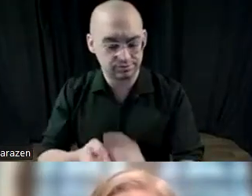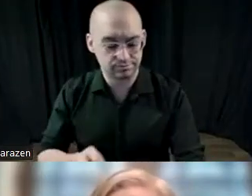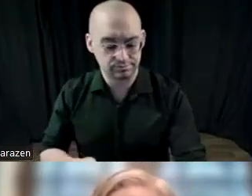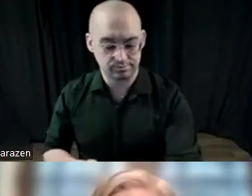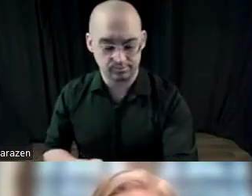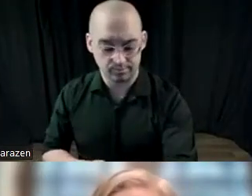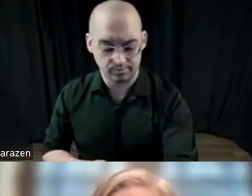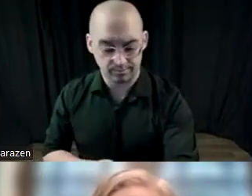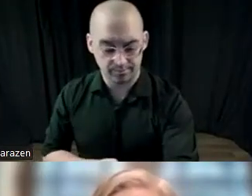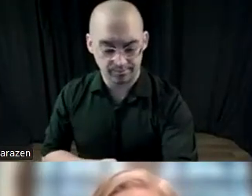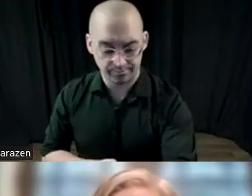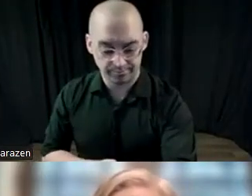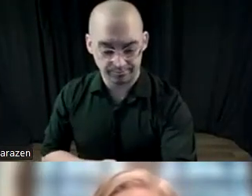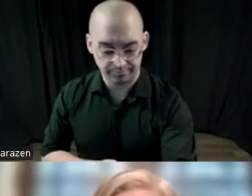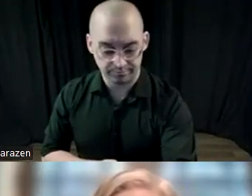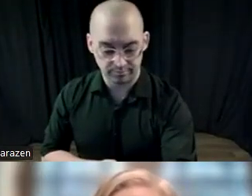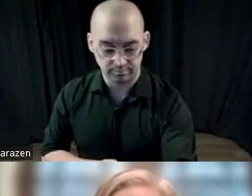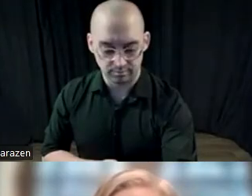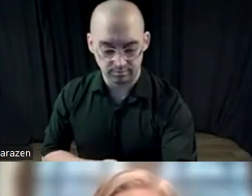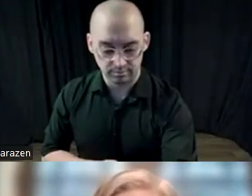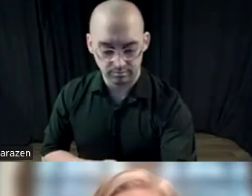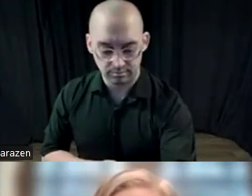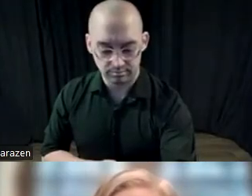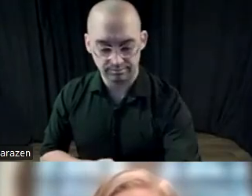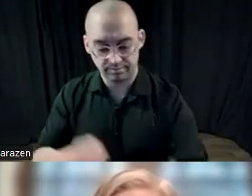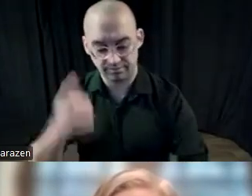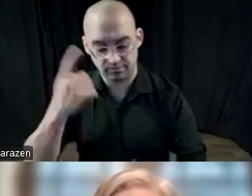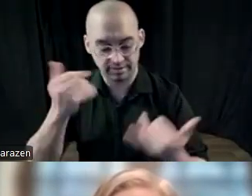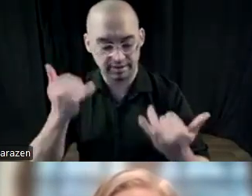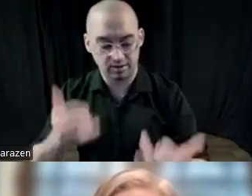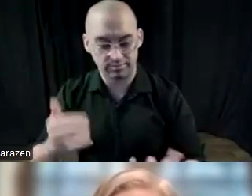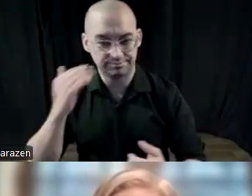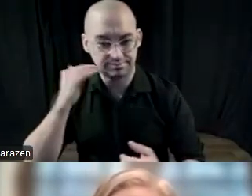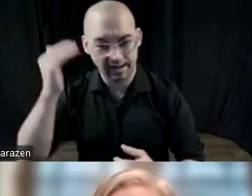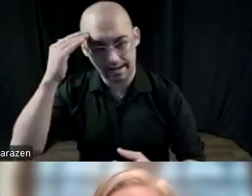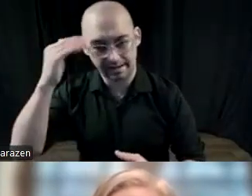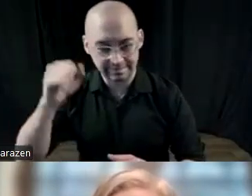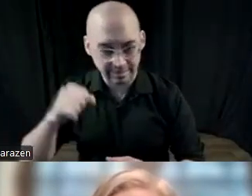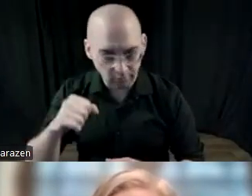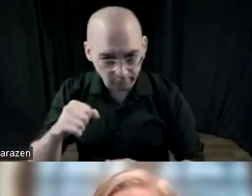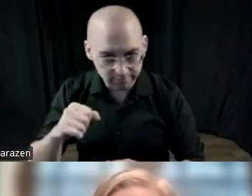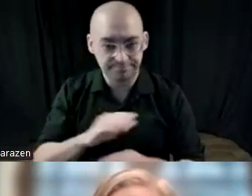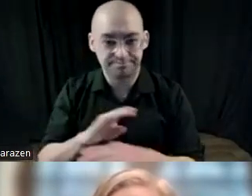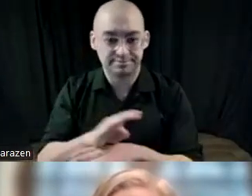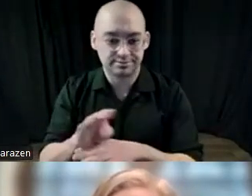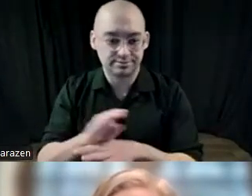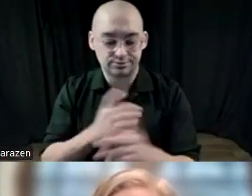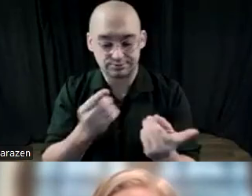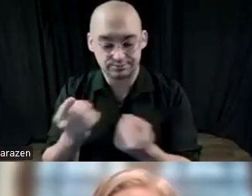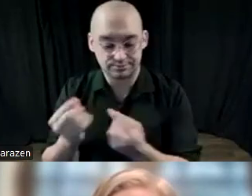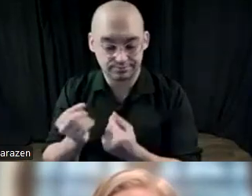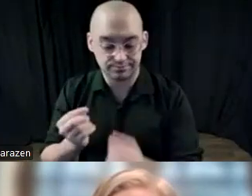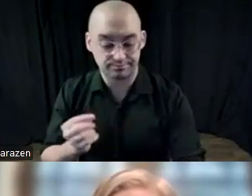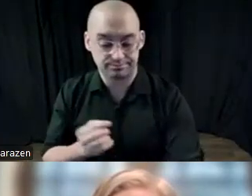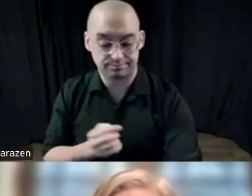want to say to this group, for the time being, it is heads down, business as usual. We are